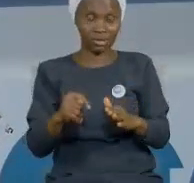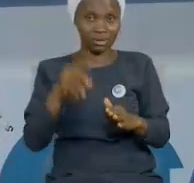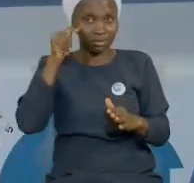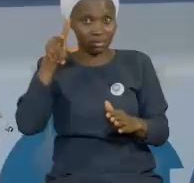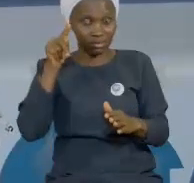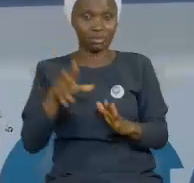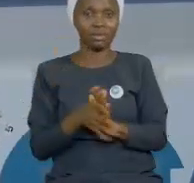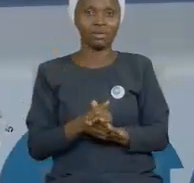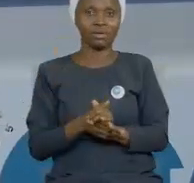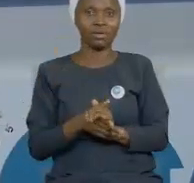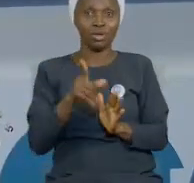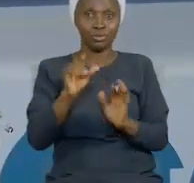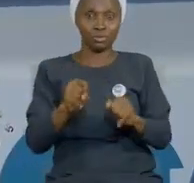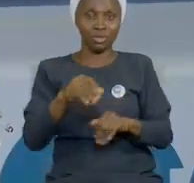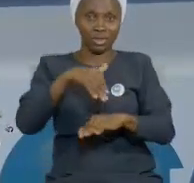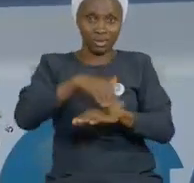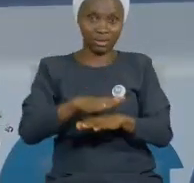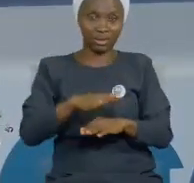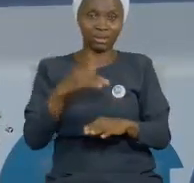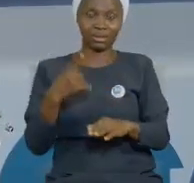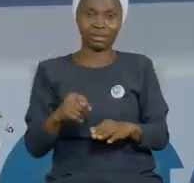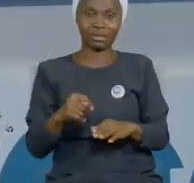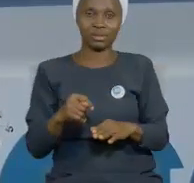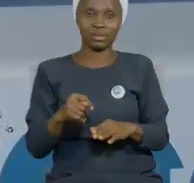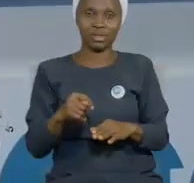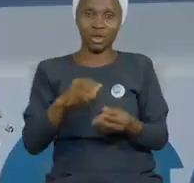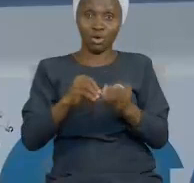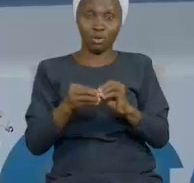You can send a number by SMS or WhatsApp.